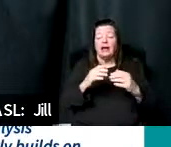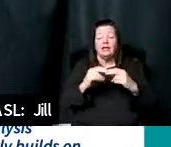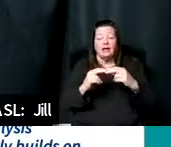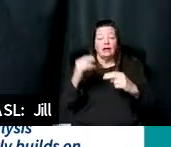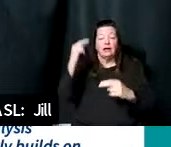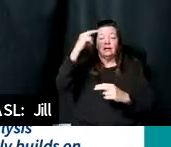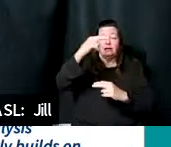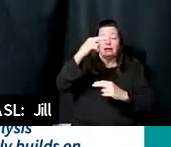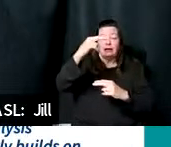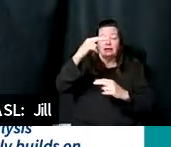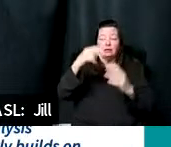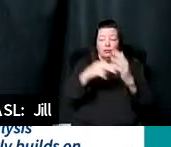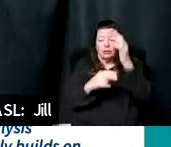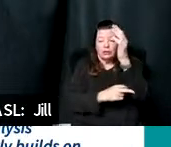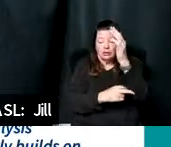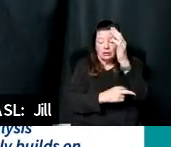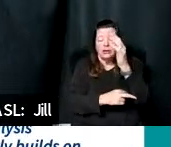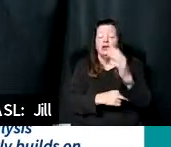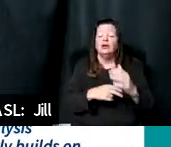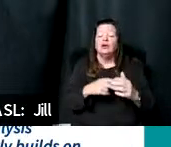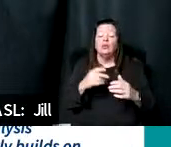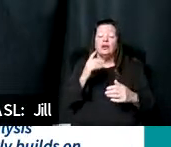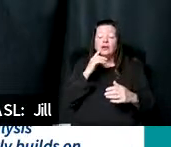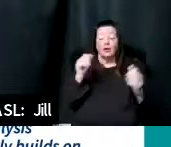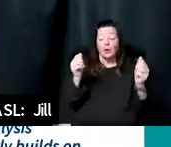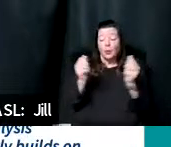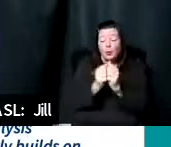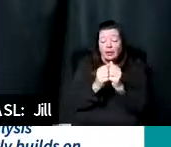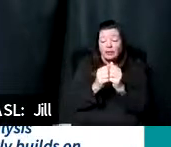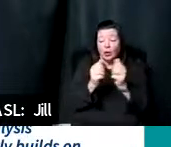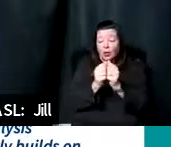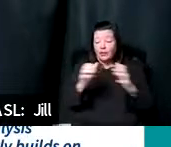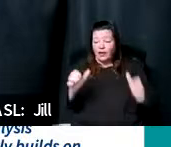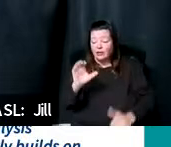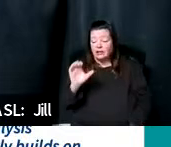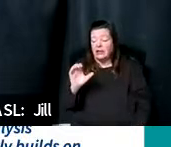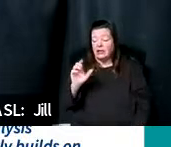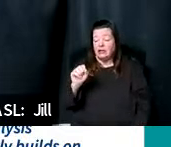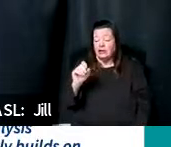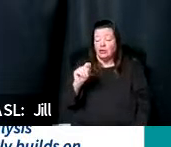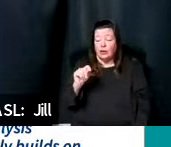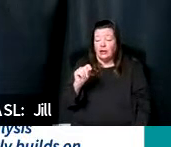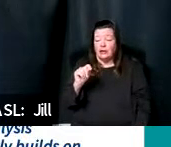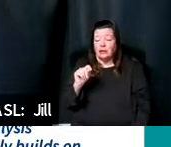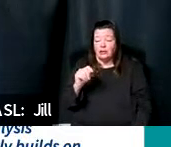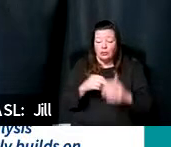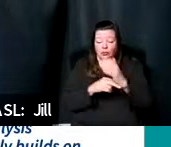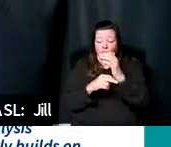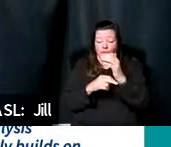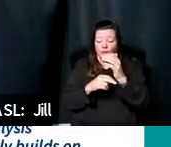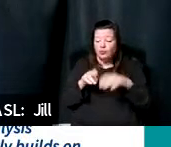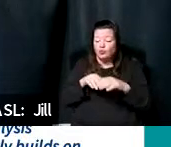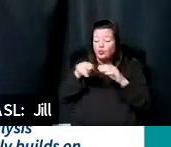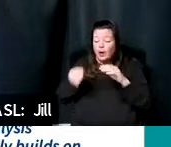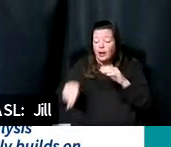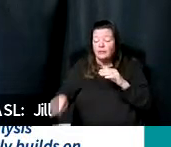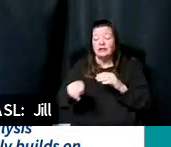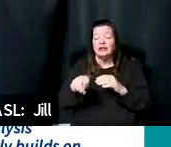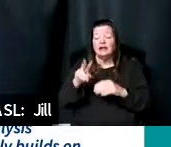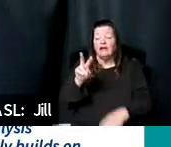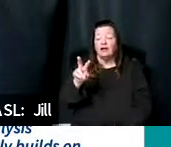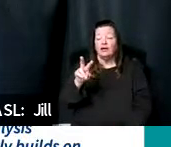bridge. We also looked at with or without C Street ramps in downtown Vancouver, to and from